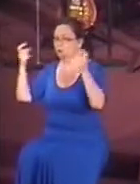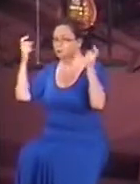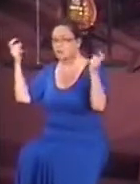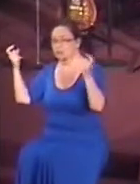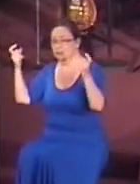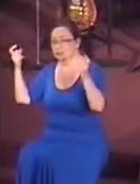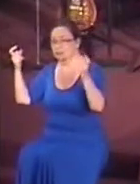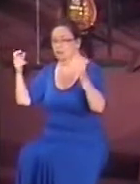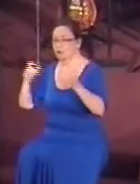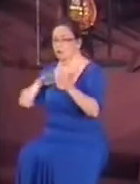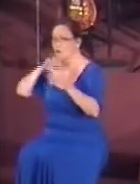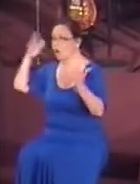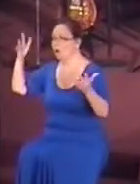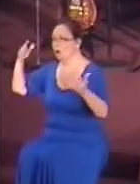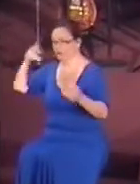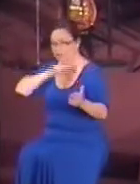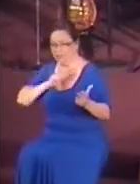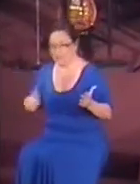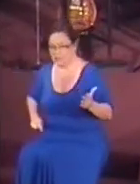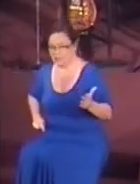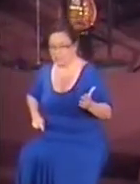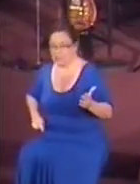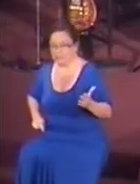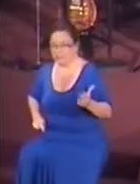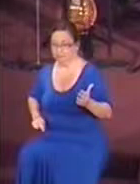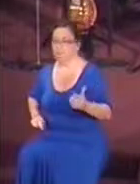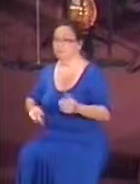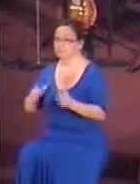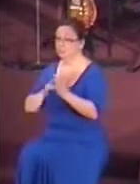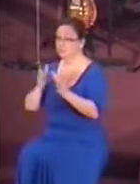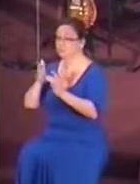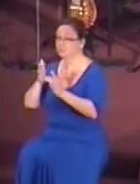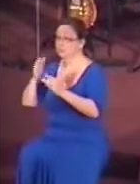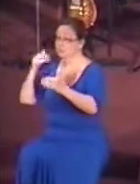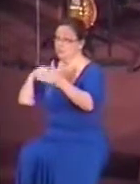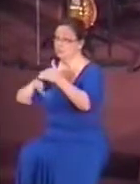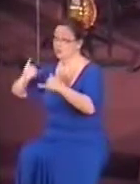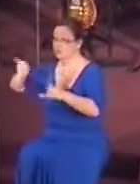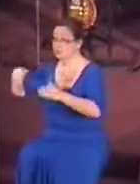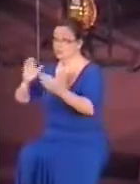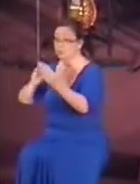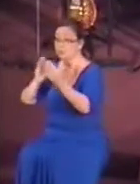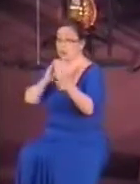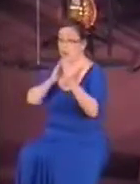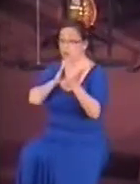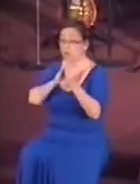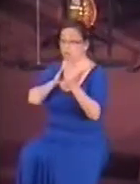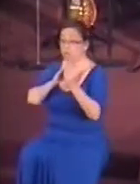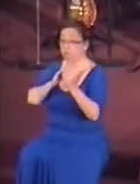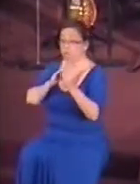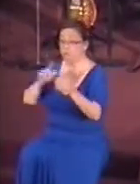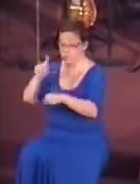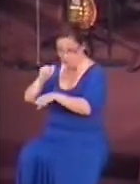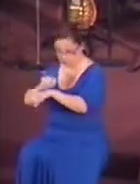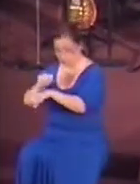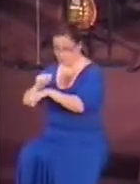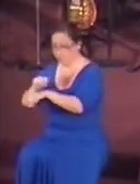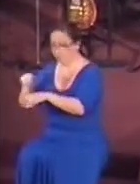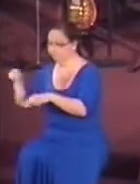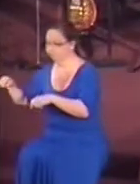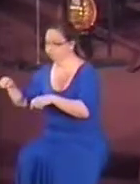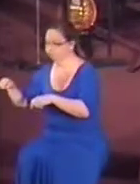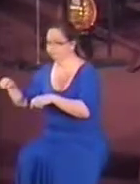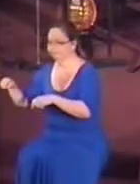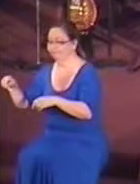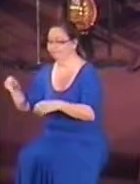be to the King," is what they are saying. And so Jesus comes into Jerusalem, and he comes upon this temple that is ravaged